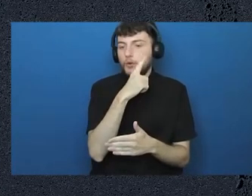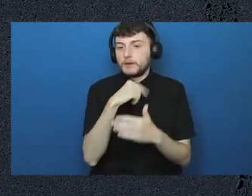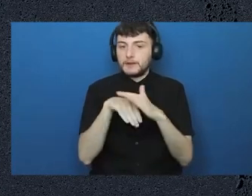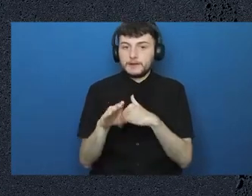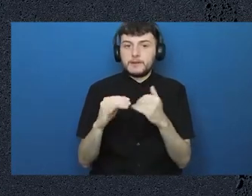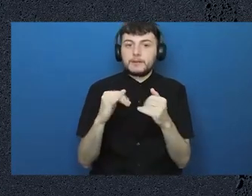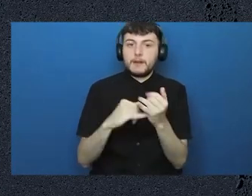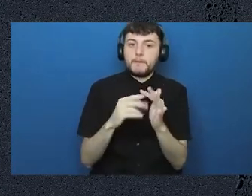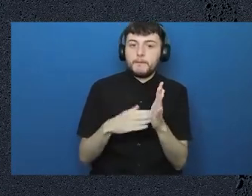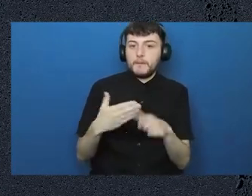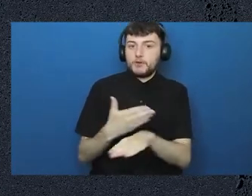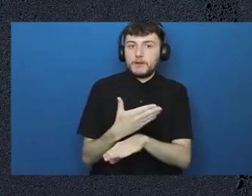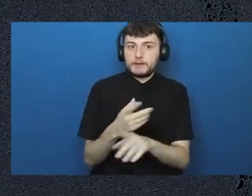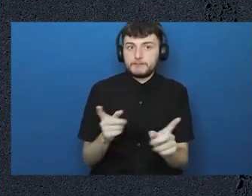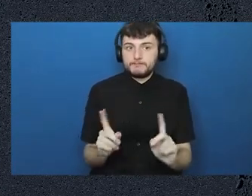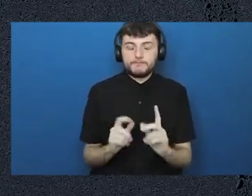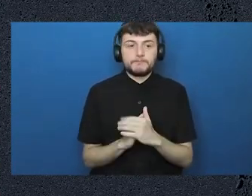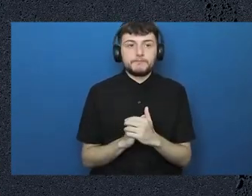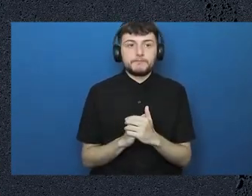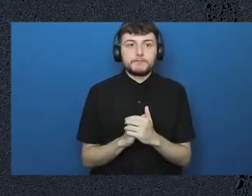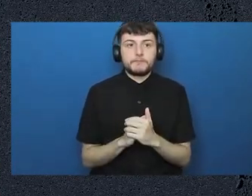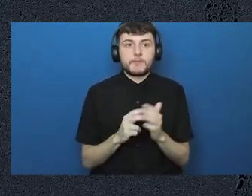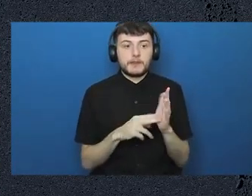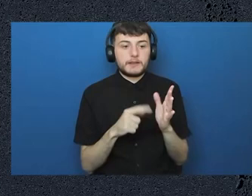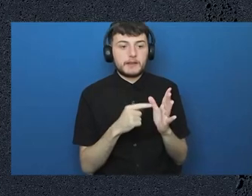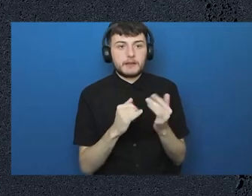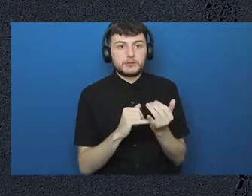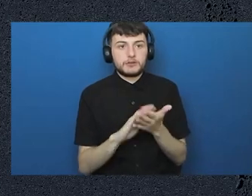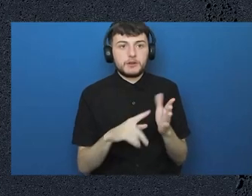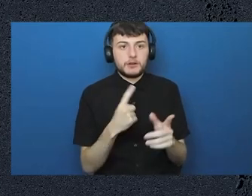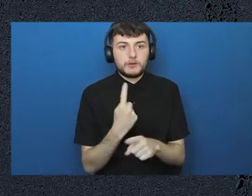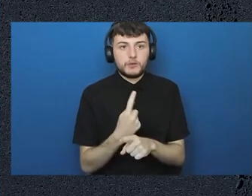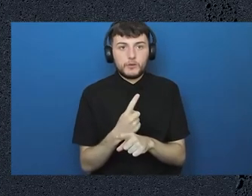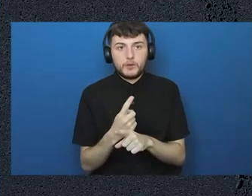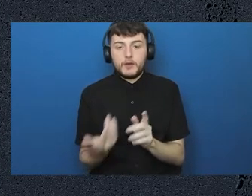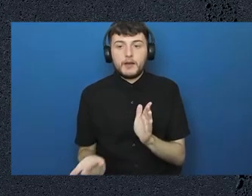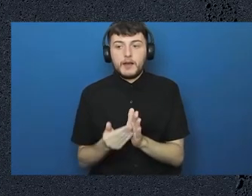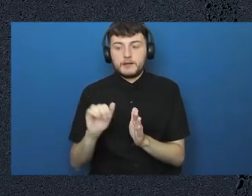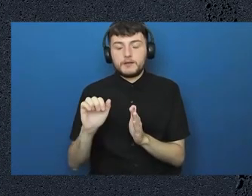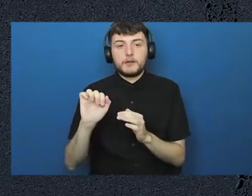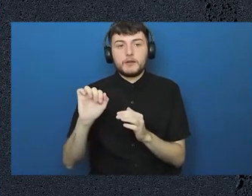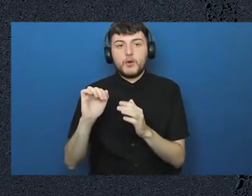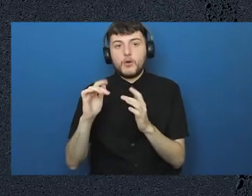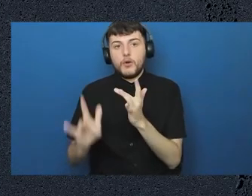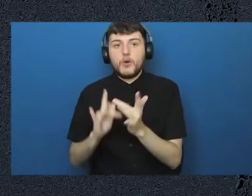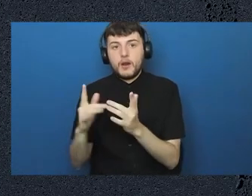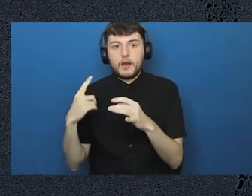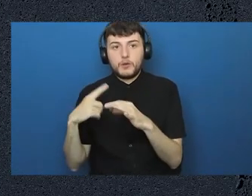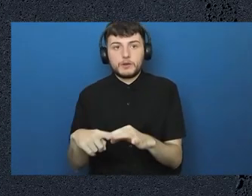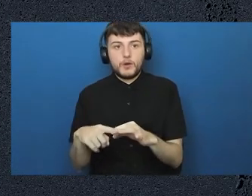And can I add Rosalie's question to that one? What would be your best piece of advice for a second-year teacher, I'm assuming that's you,